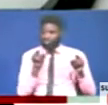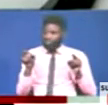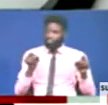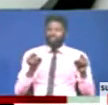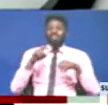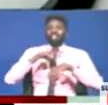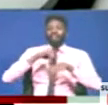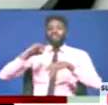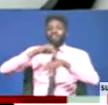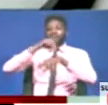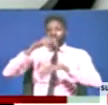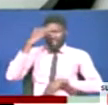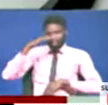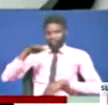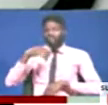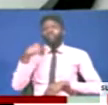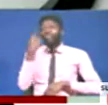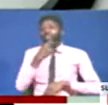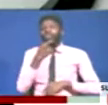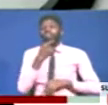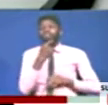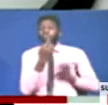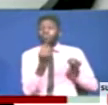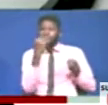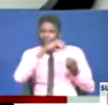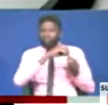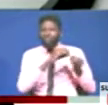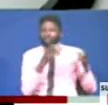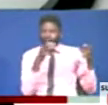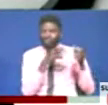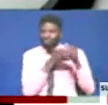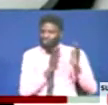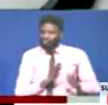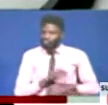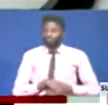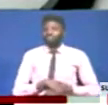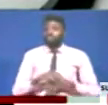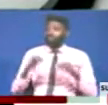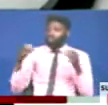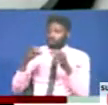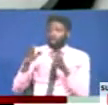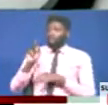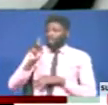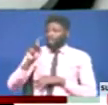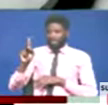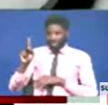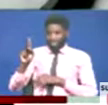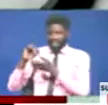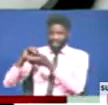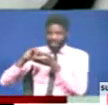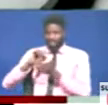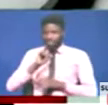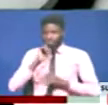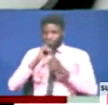Assembly over who will be the majority party. While MPs allied to the ruling Kenya Kwanza Alliance argue that United Democratic